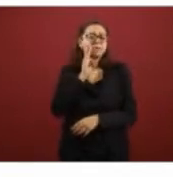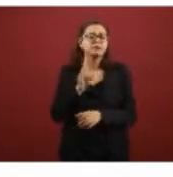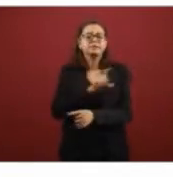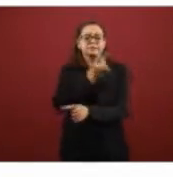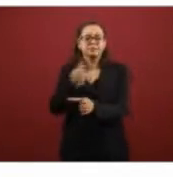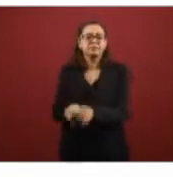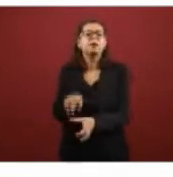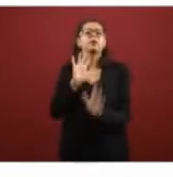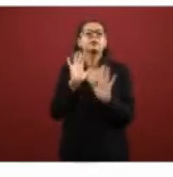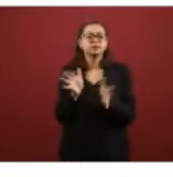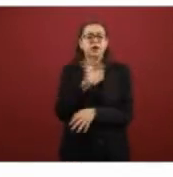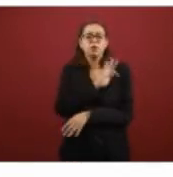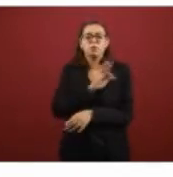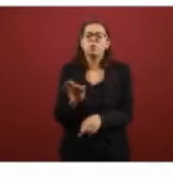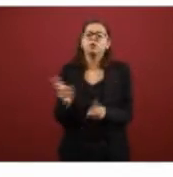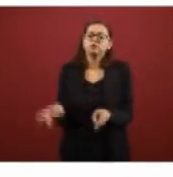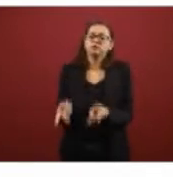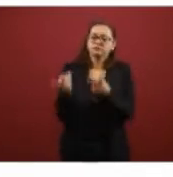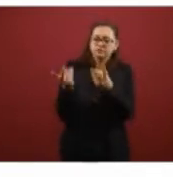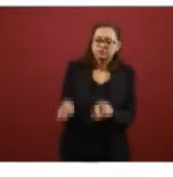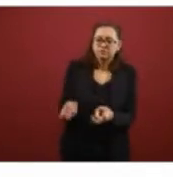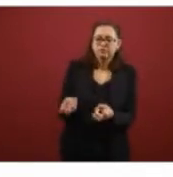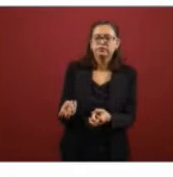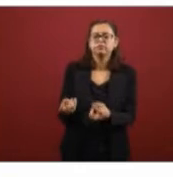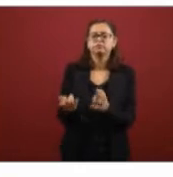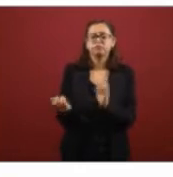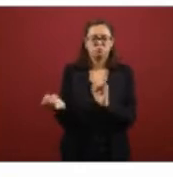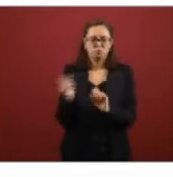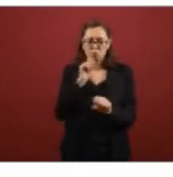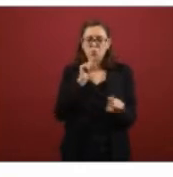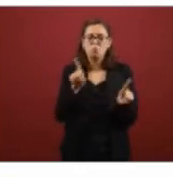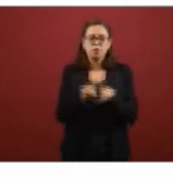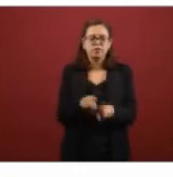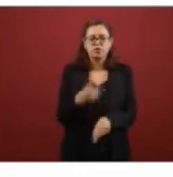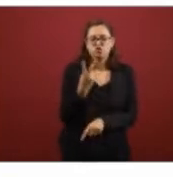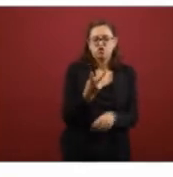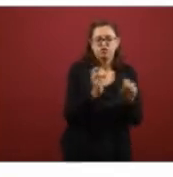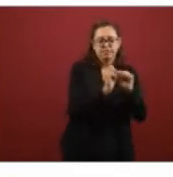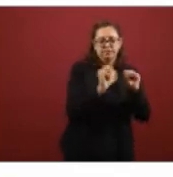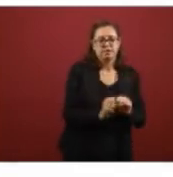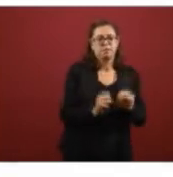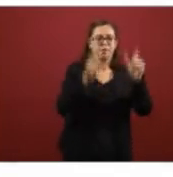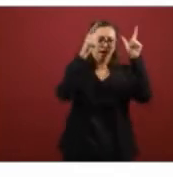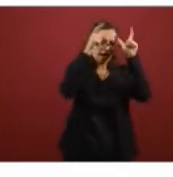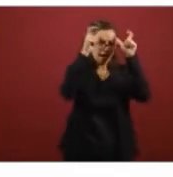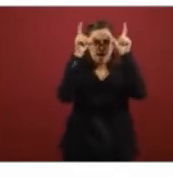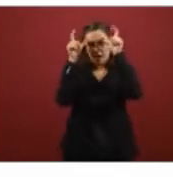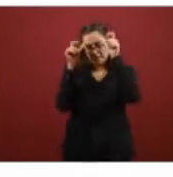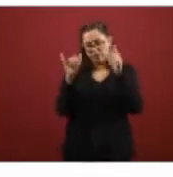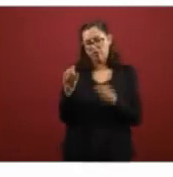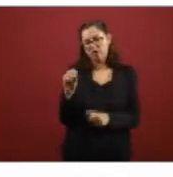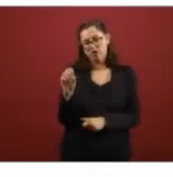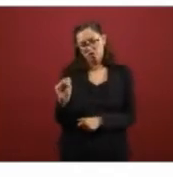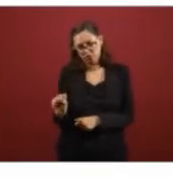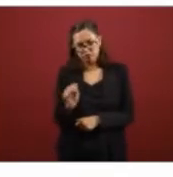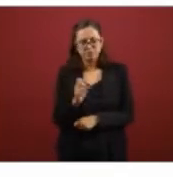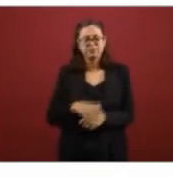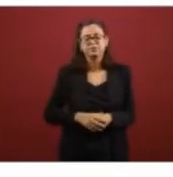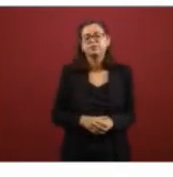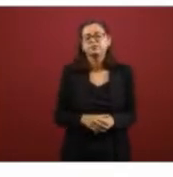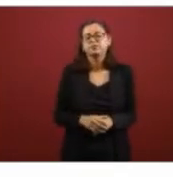88,770 are using, unloading the, or downloading the app. So now it looks like